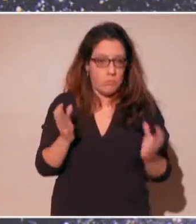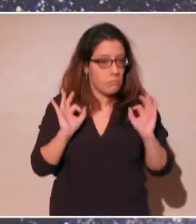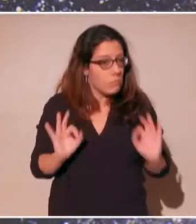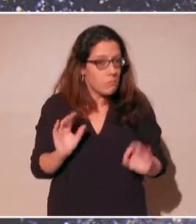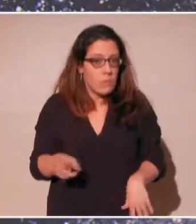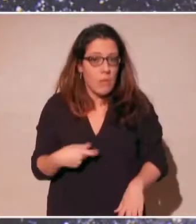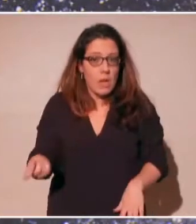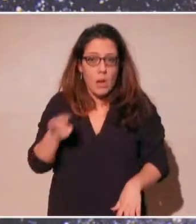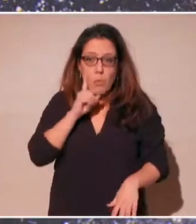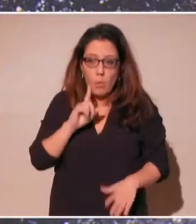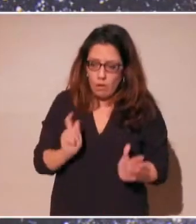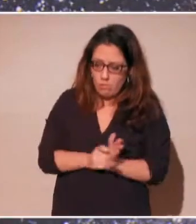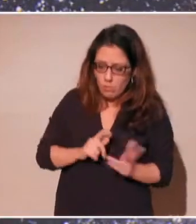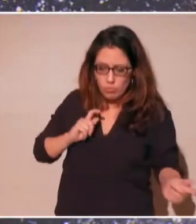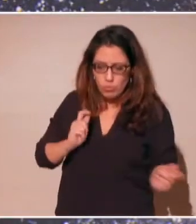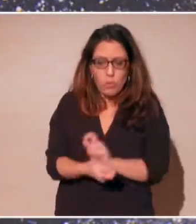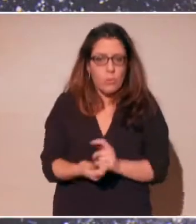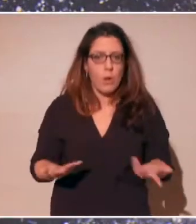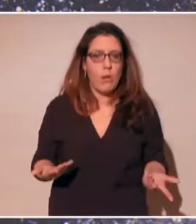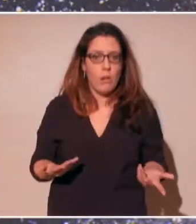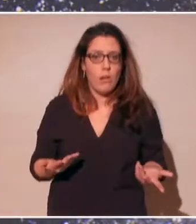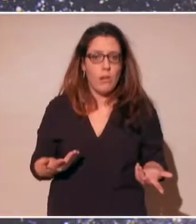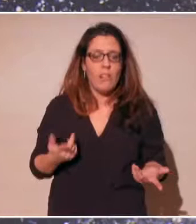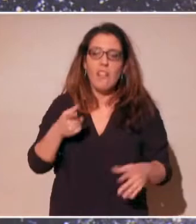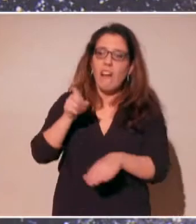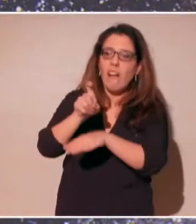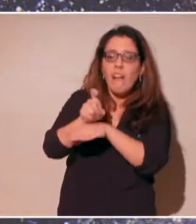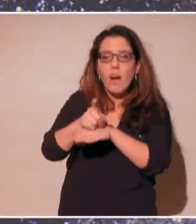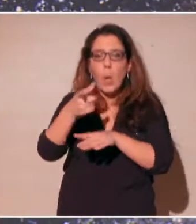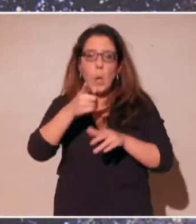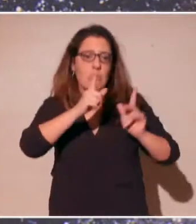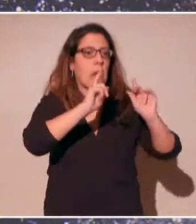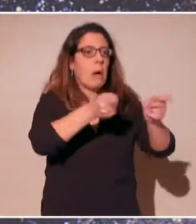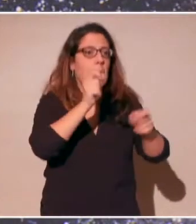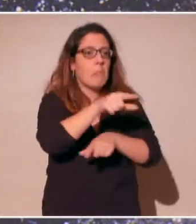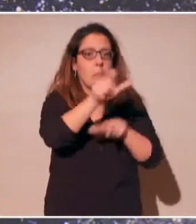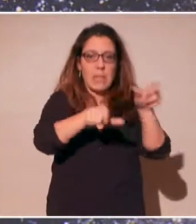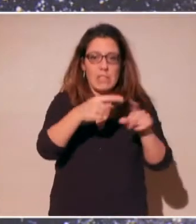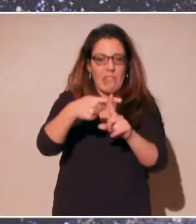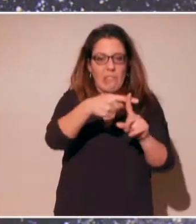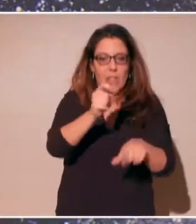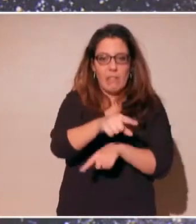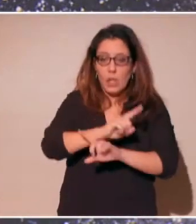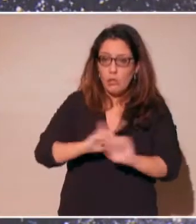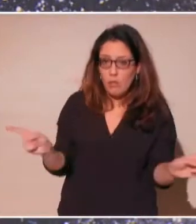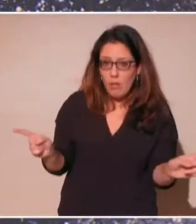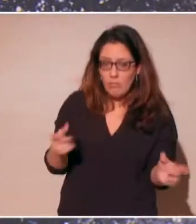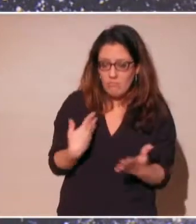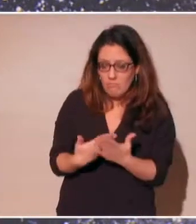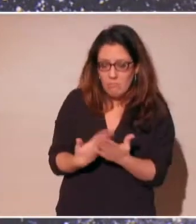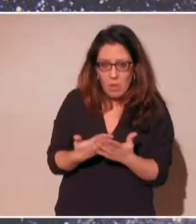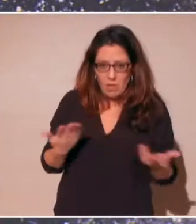how private data is used. And I think that is legitimate because we are at a turning point. And we see